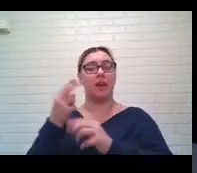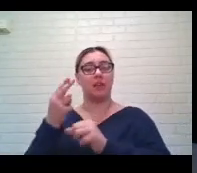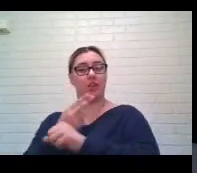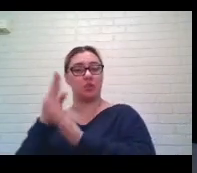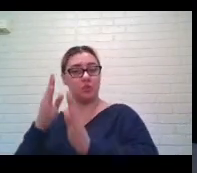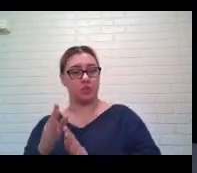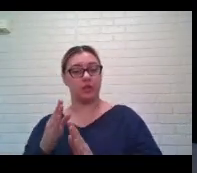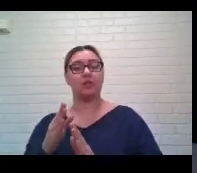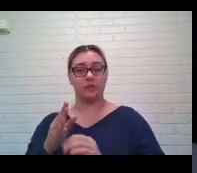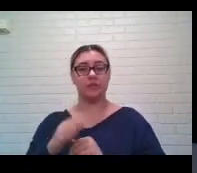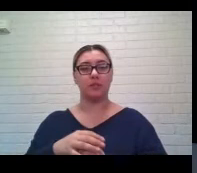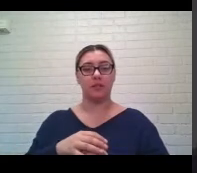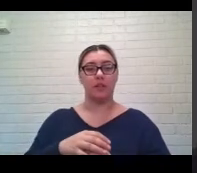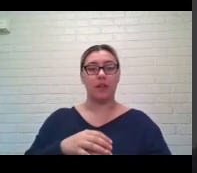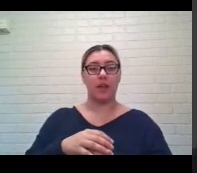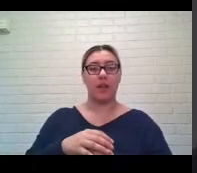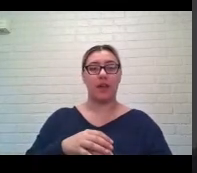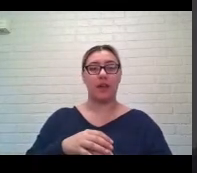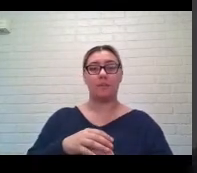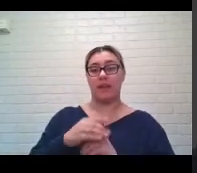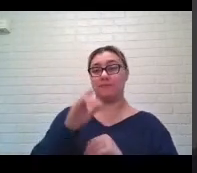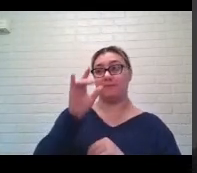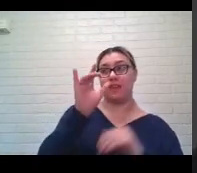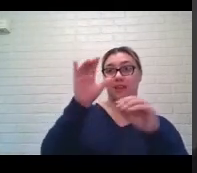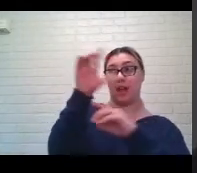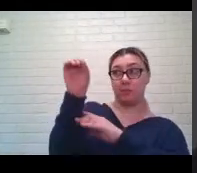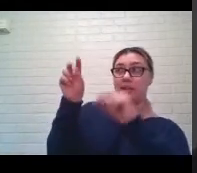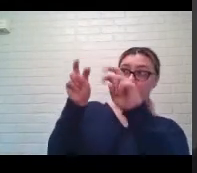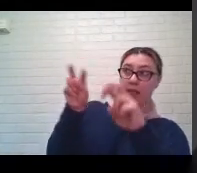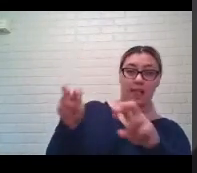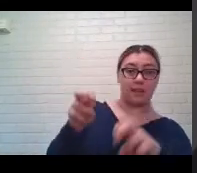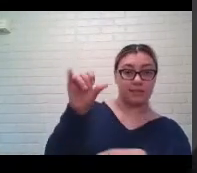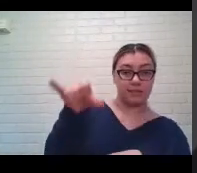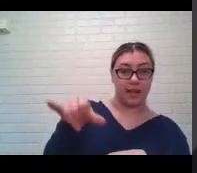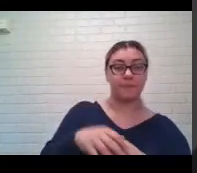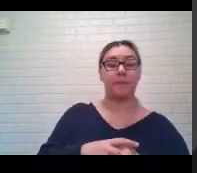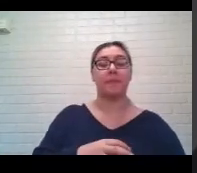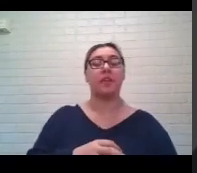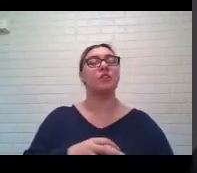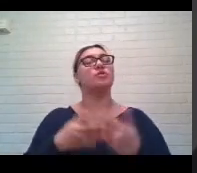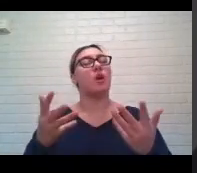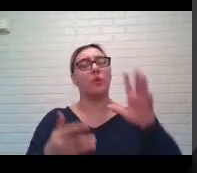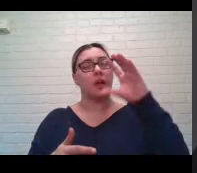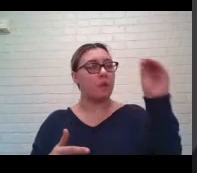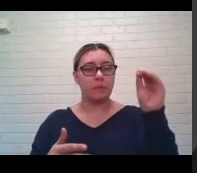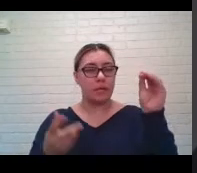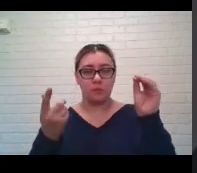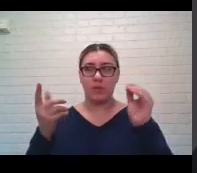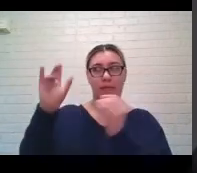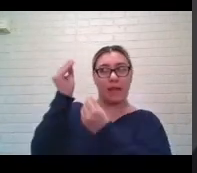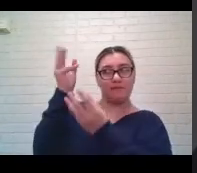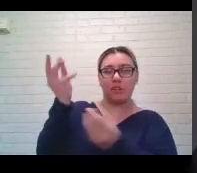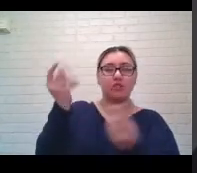analytics purposes by the companies, right? Now, what does the company use this data for? One is